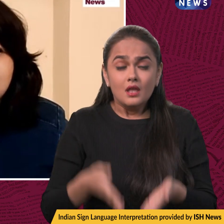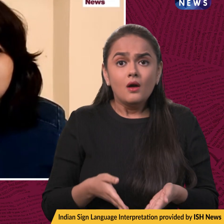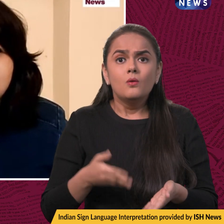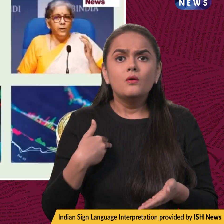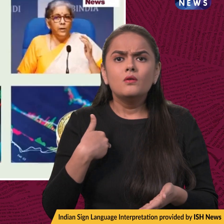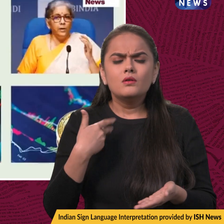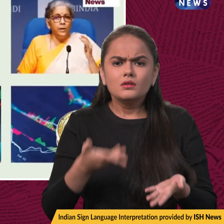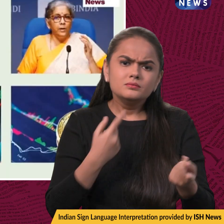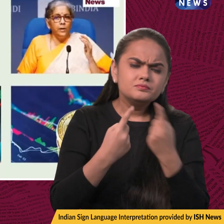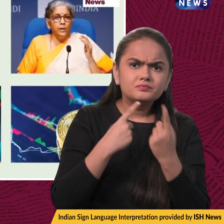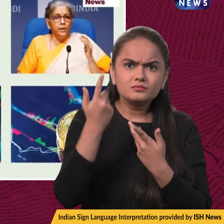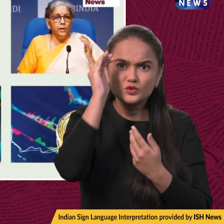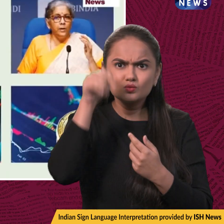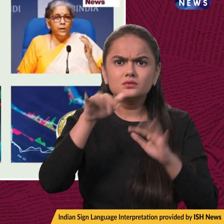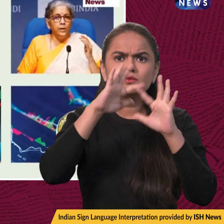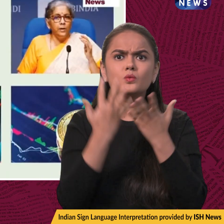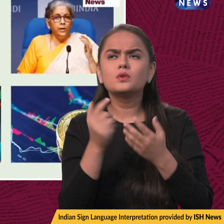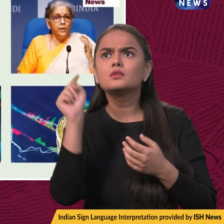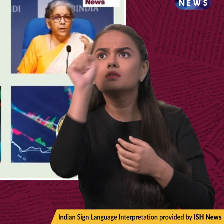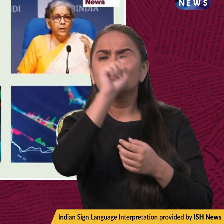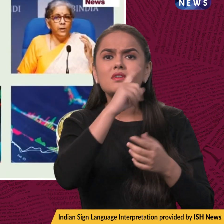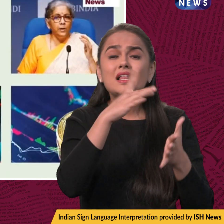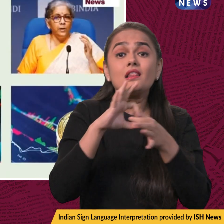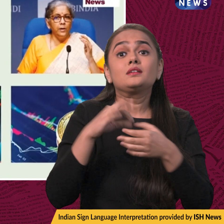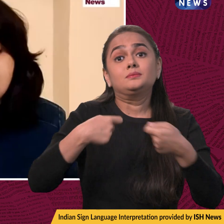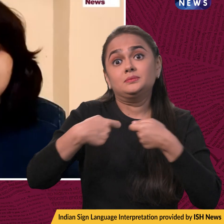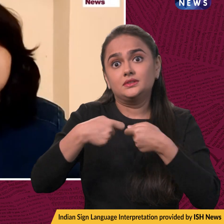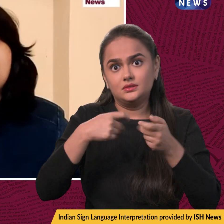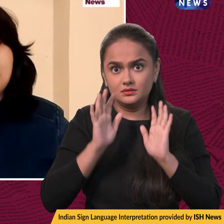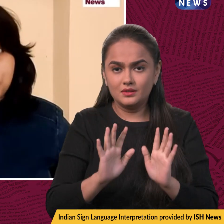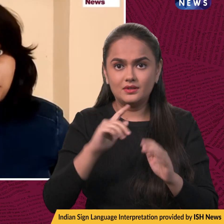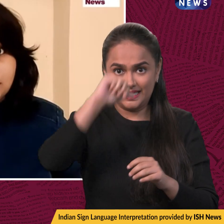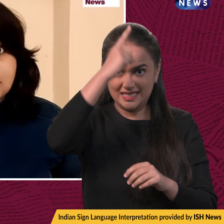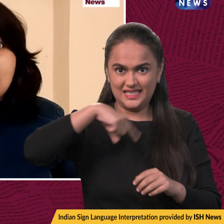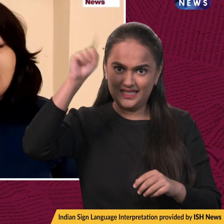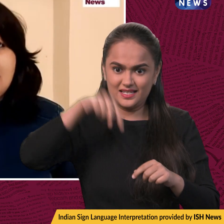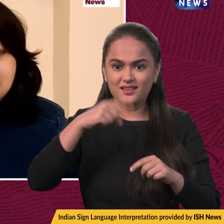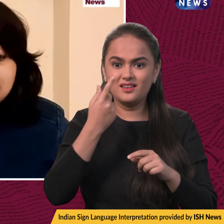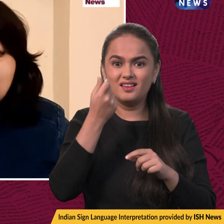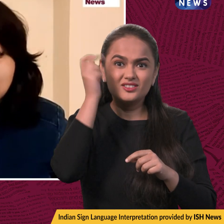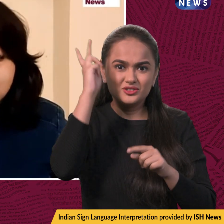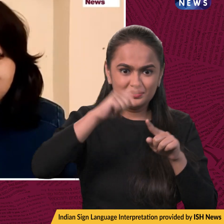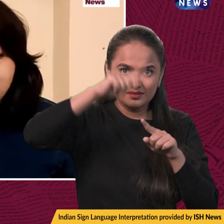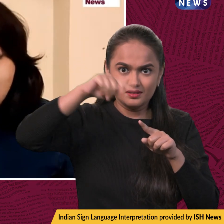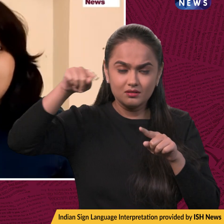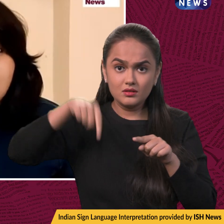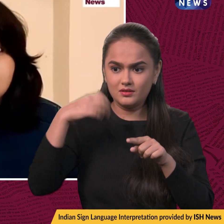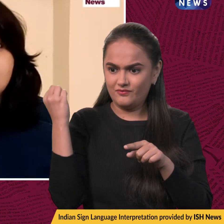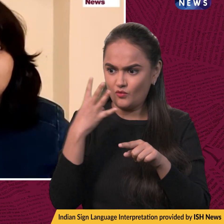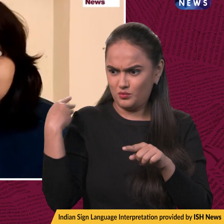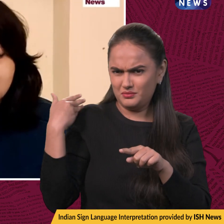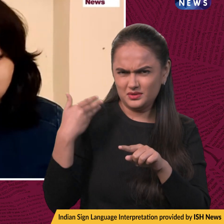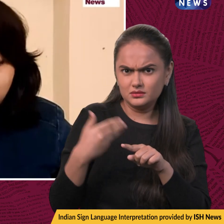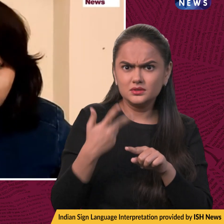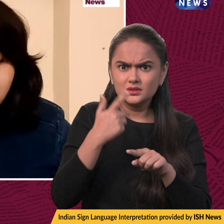Let's now take a look at what's making news in the world of business. The Indian equity benchmarks ended at a